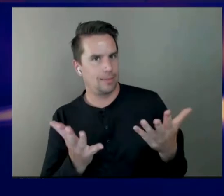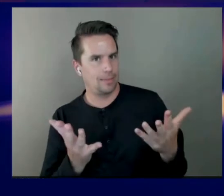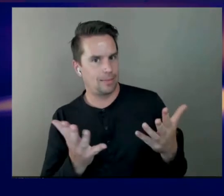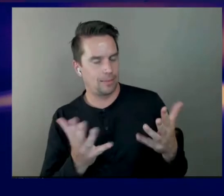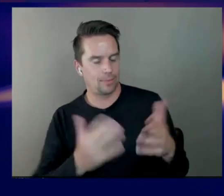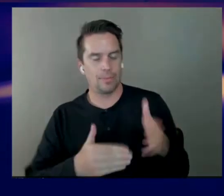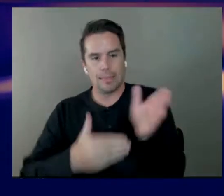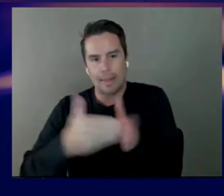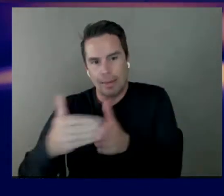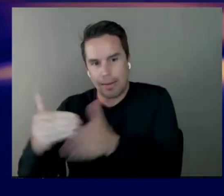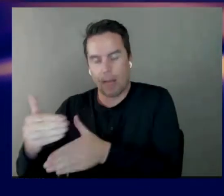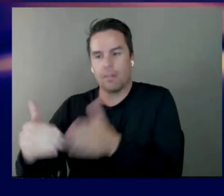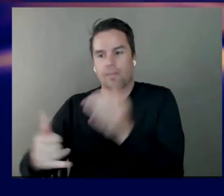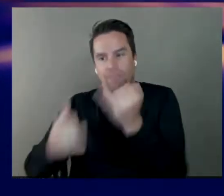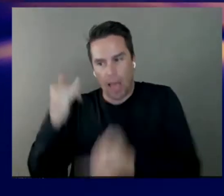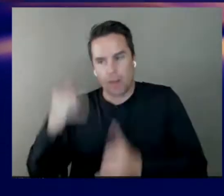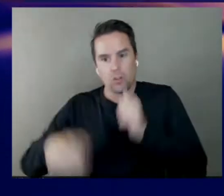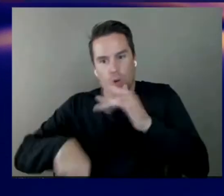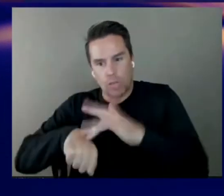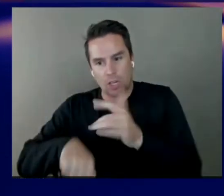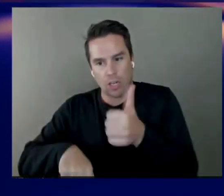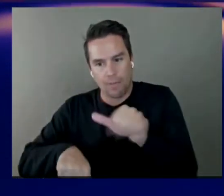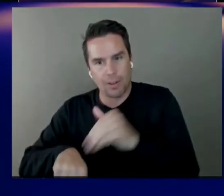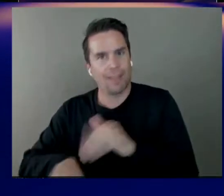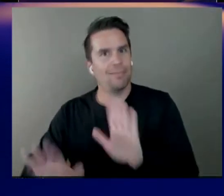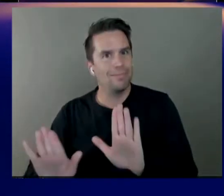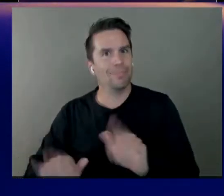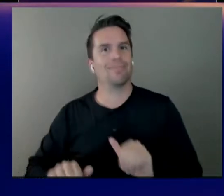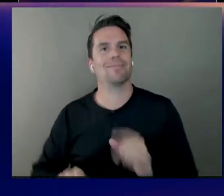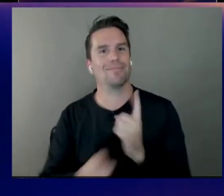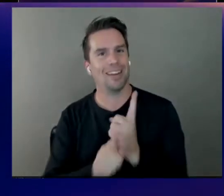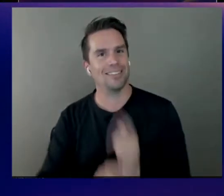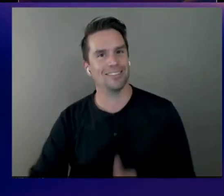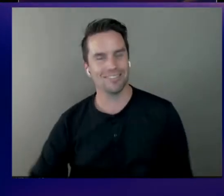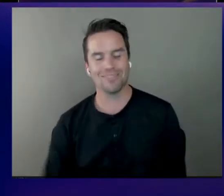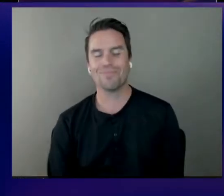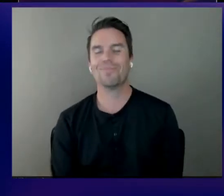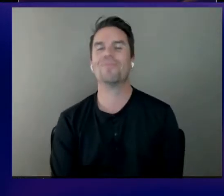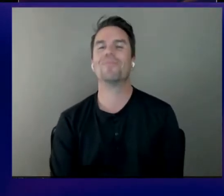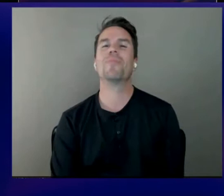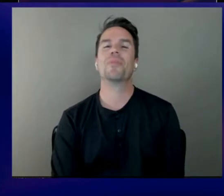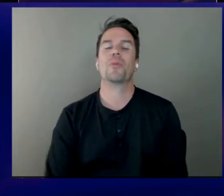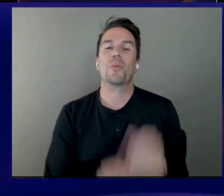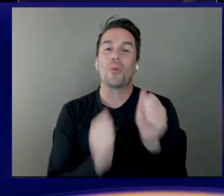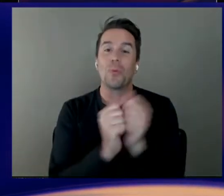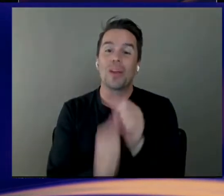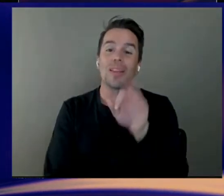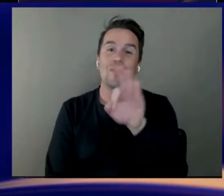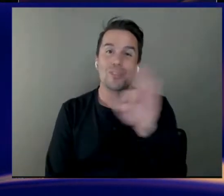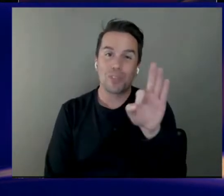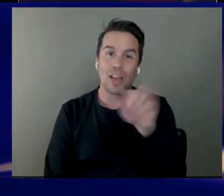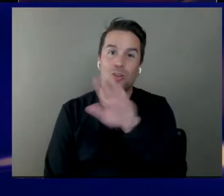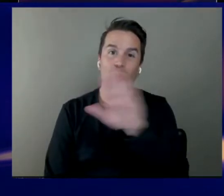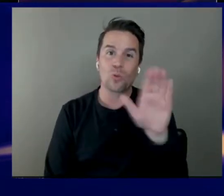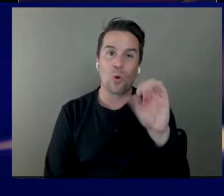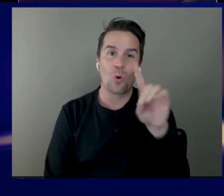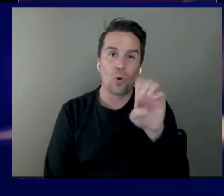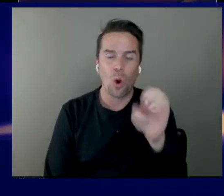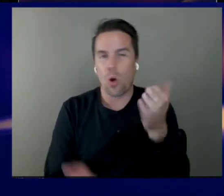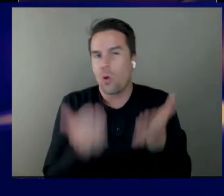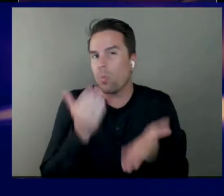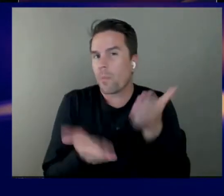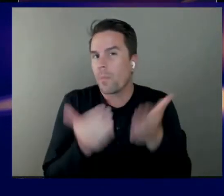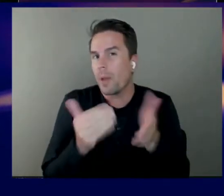touch, absolutely done. Exactly. And so with feature flags, your code may be done, you may have pushed it